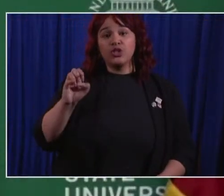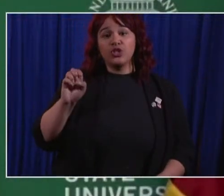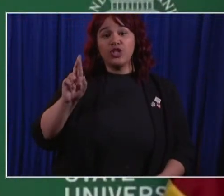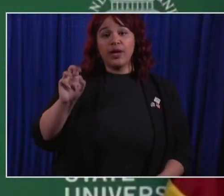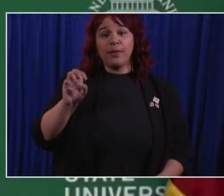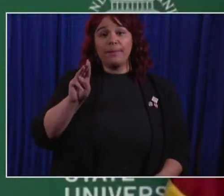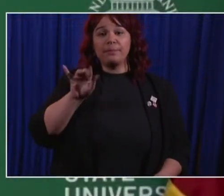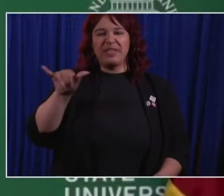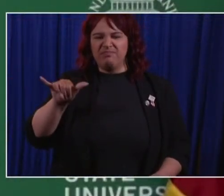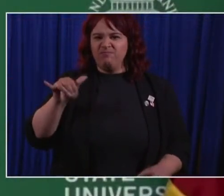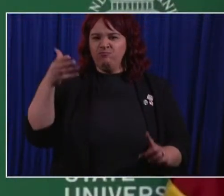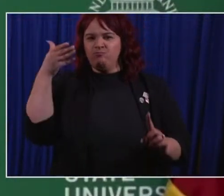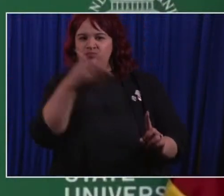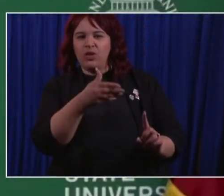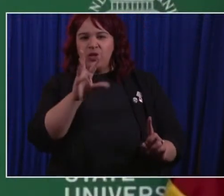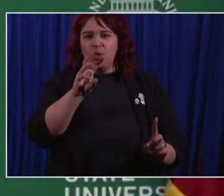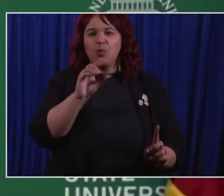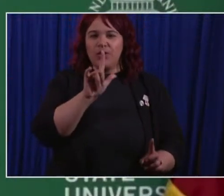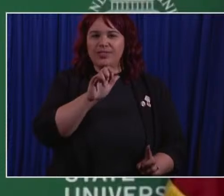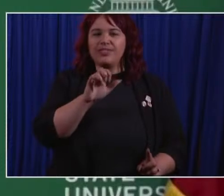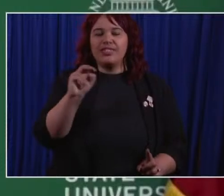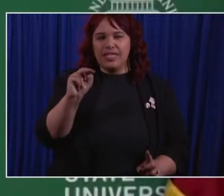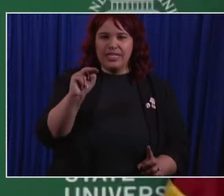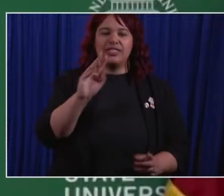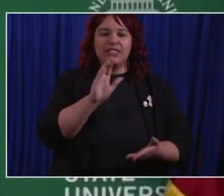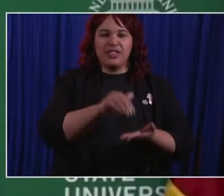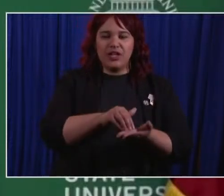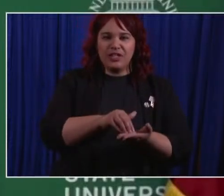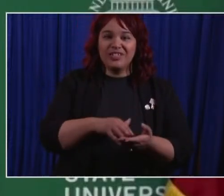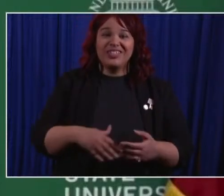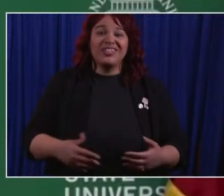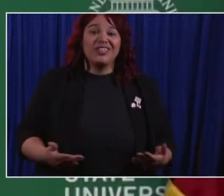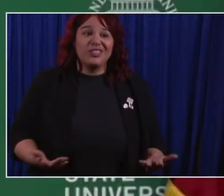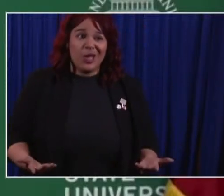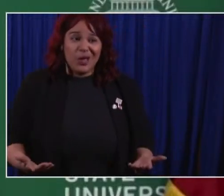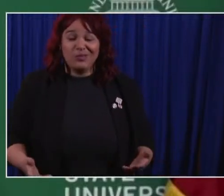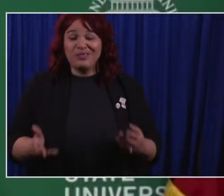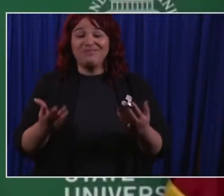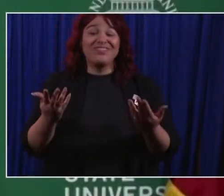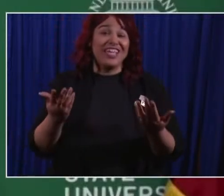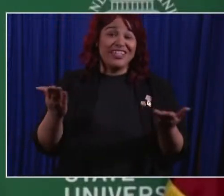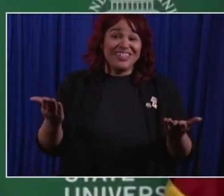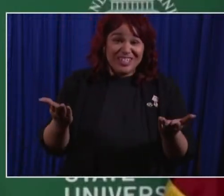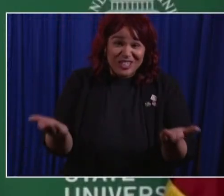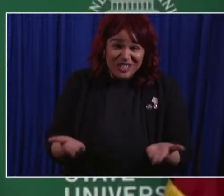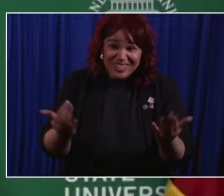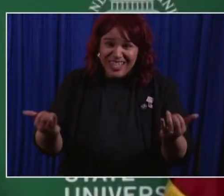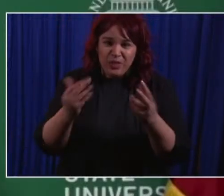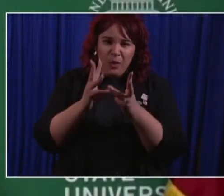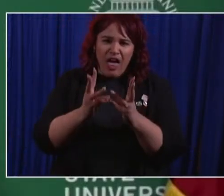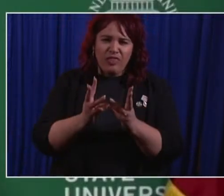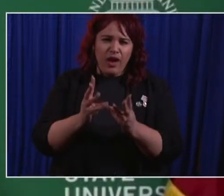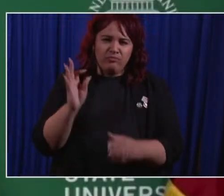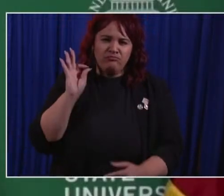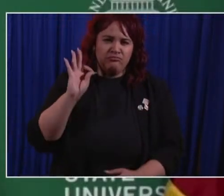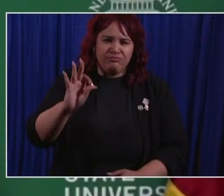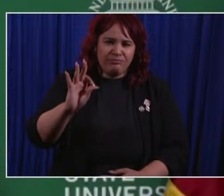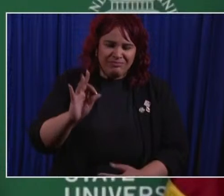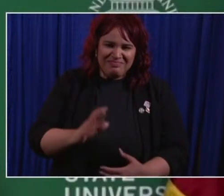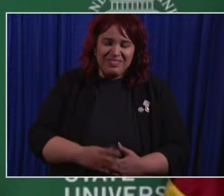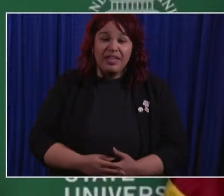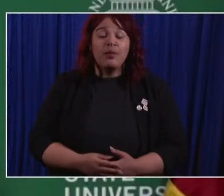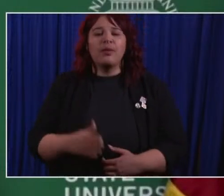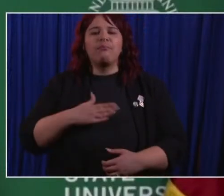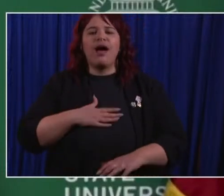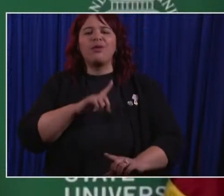today. Glad the weather could yeah, absolutely. Not the case on Thursday, though, unfortunately. My question is about vaccination rates. We're close